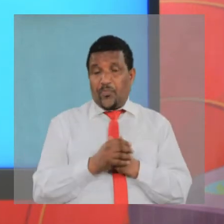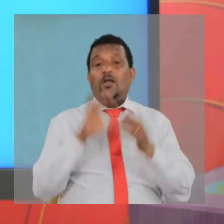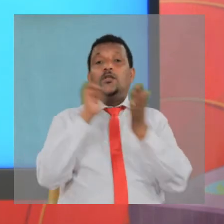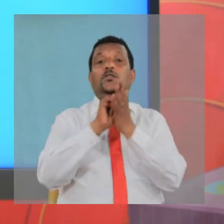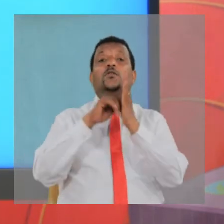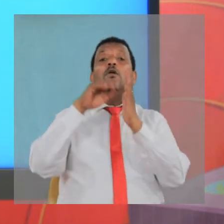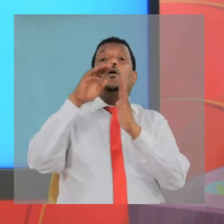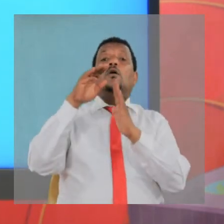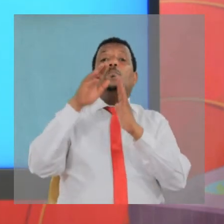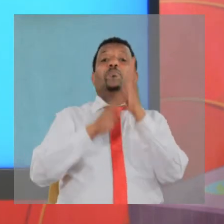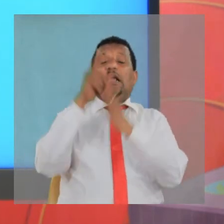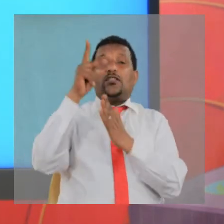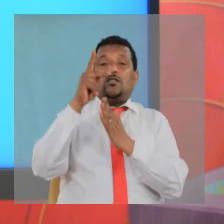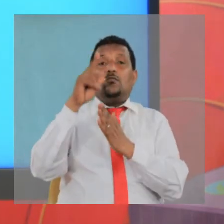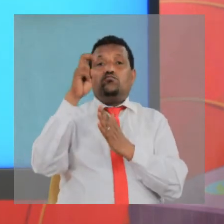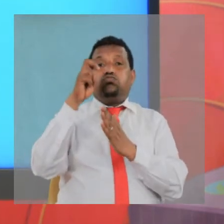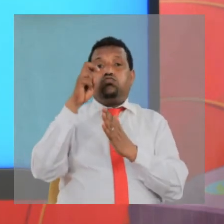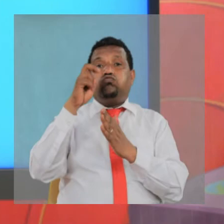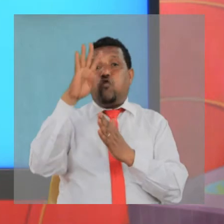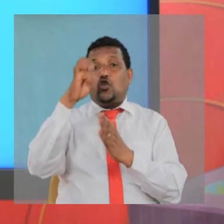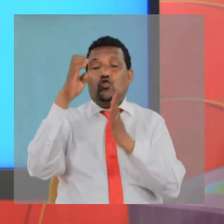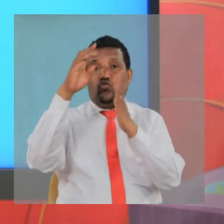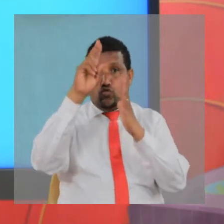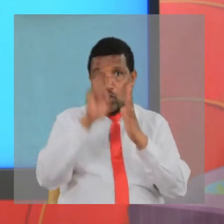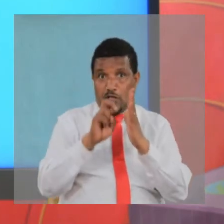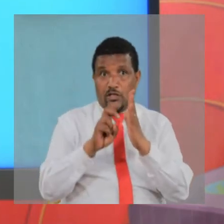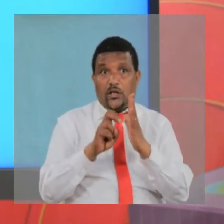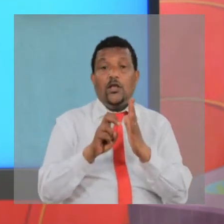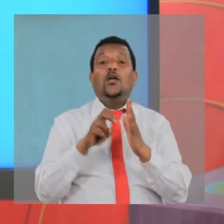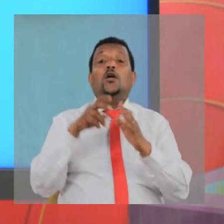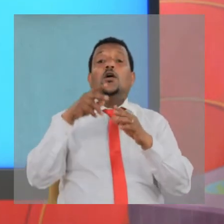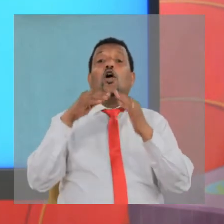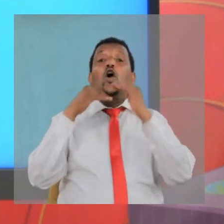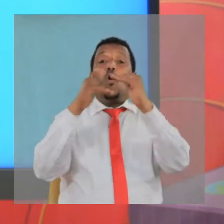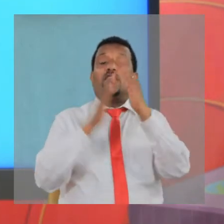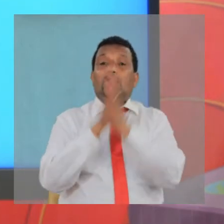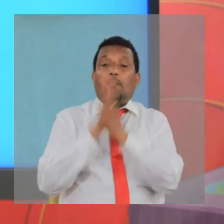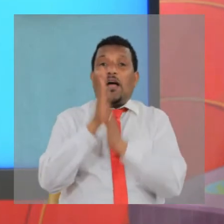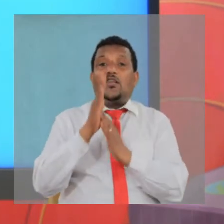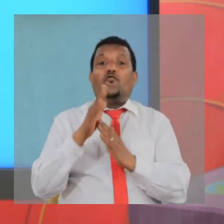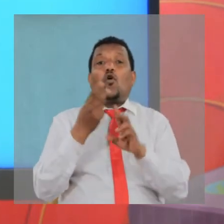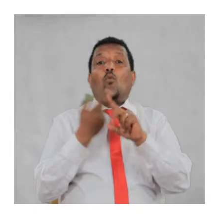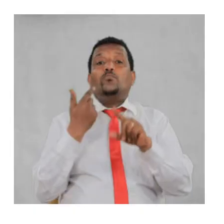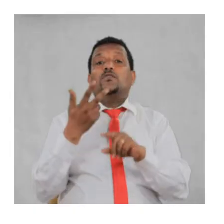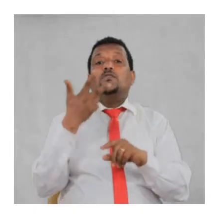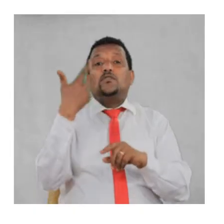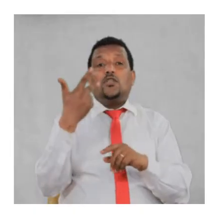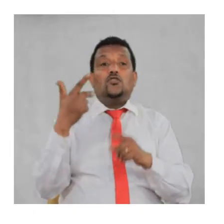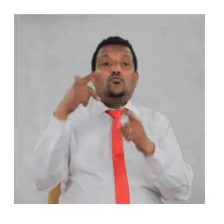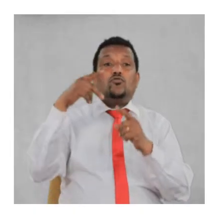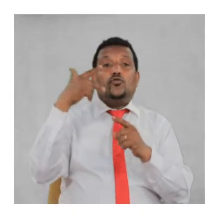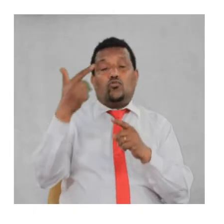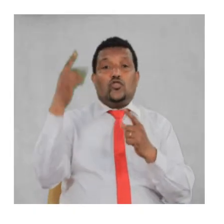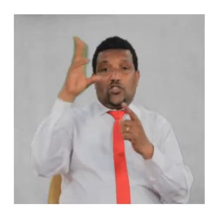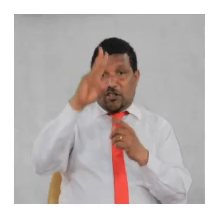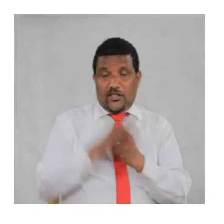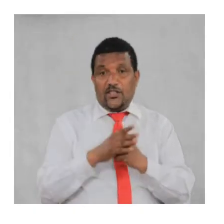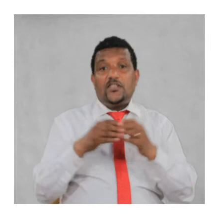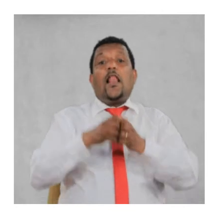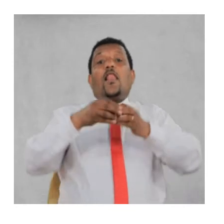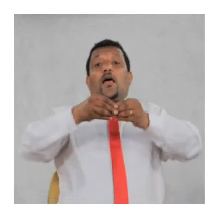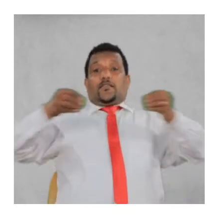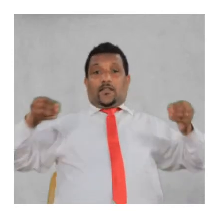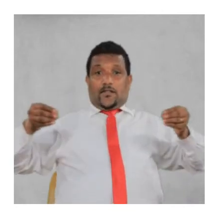quantity demanded increases from 3 to 6. This is the elastic demand curve.